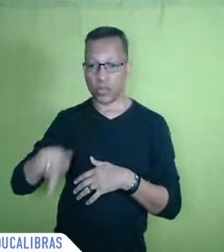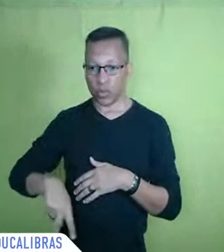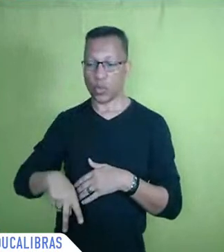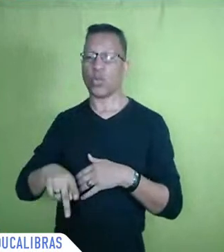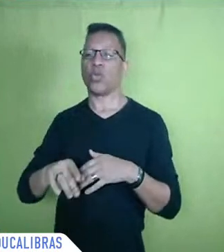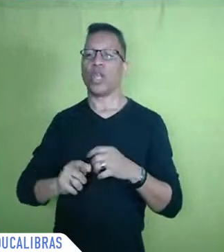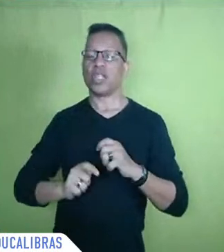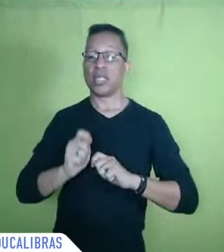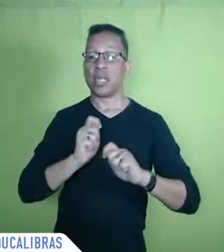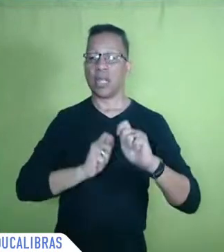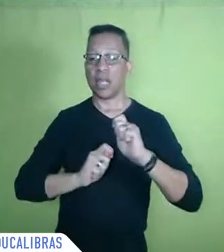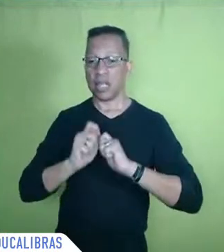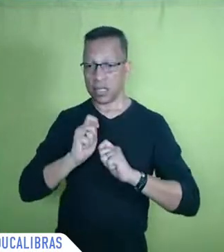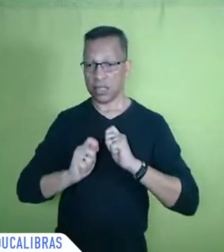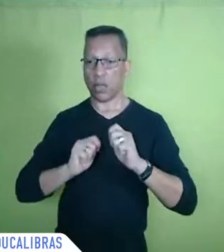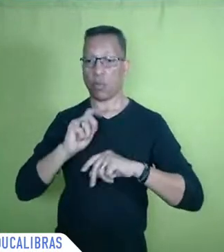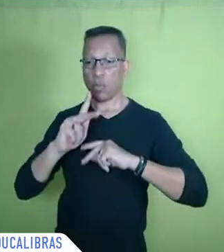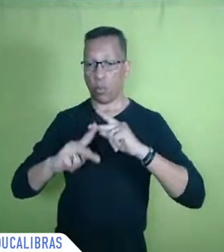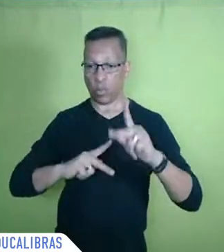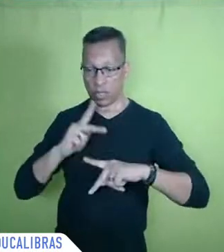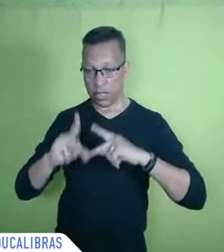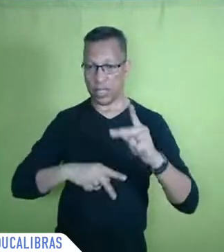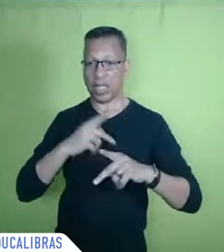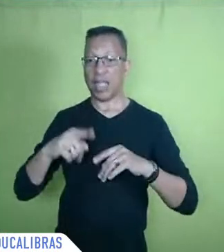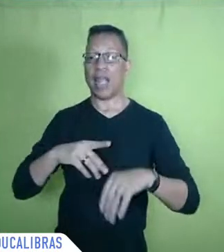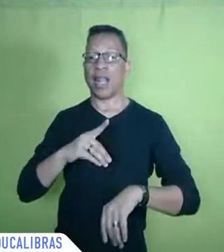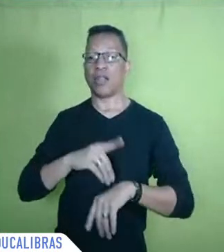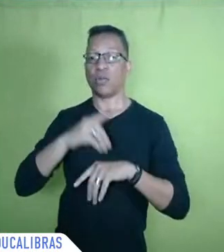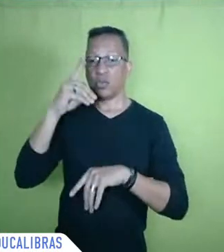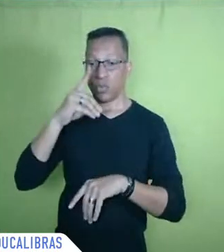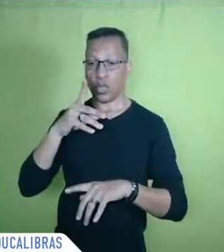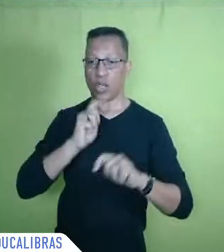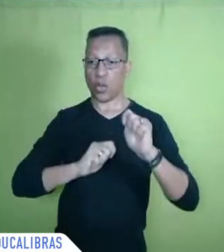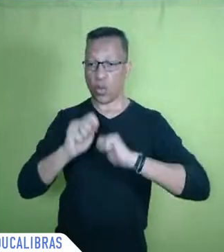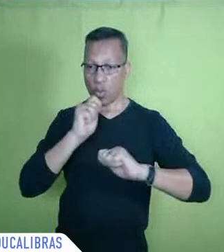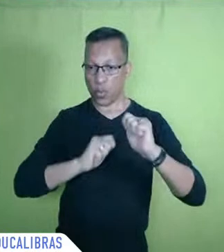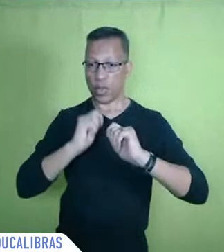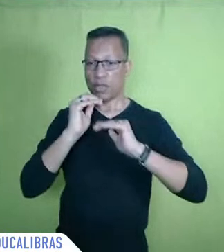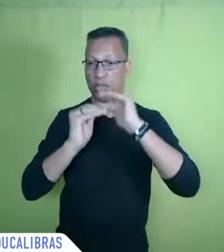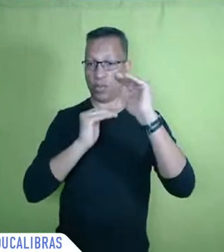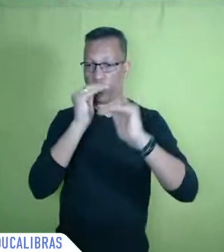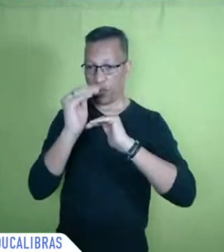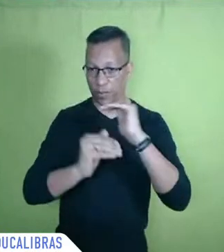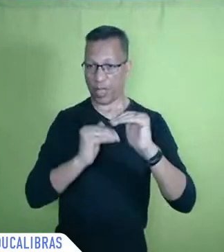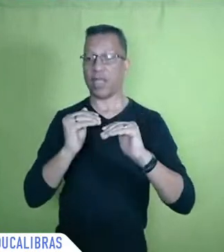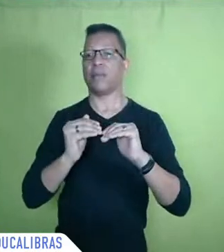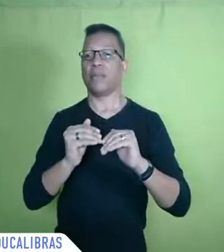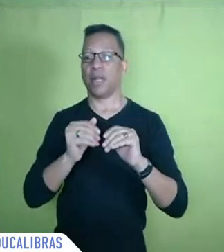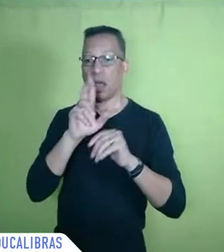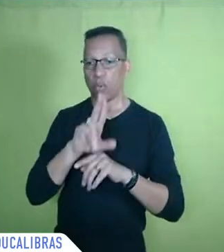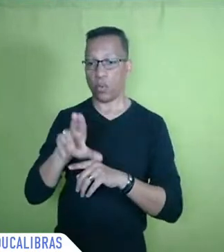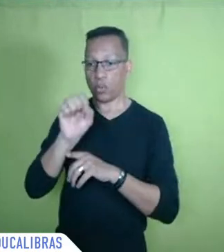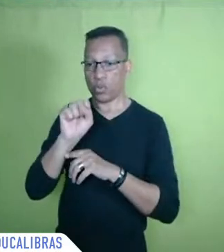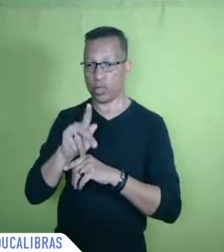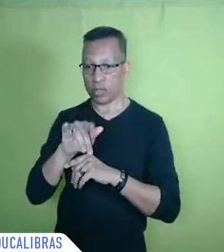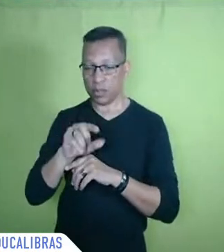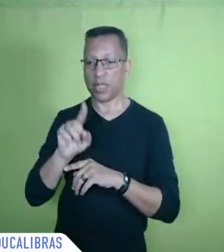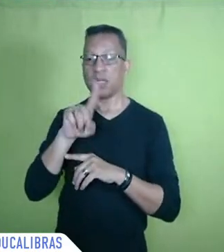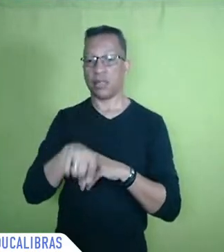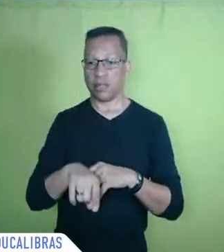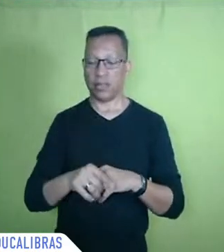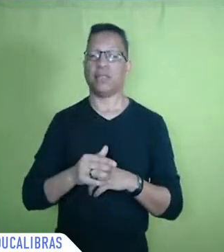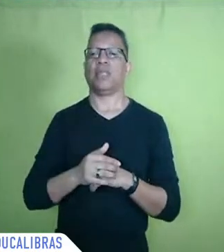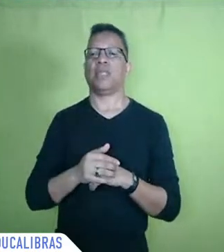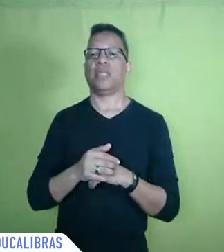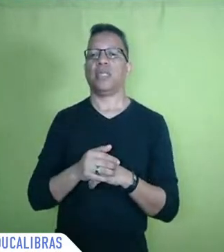the Setubal Foundation and professor of the advanced program in public management at INSPER. She holds a